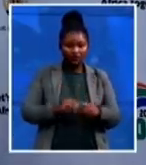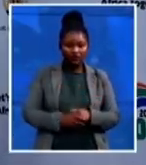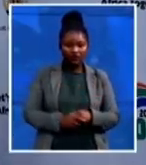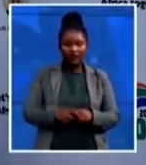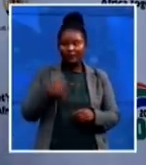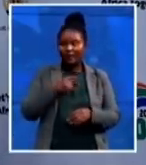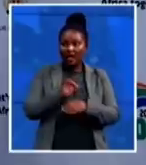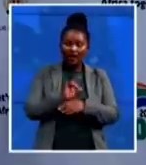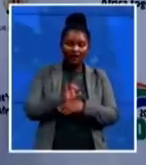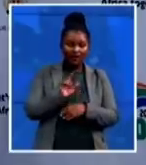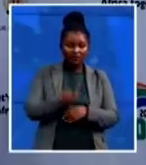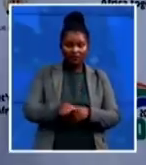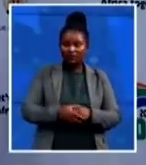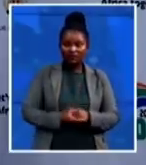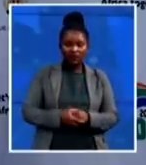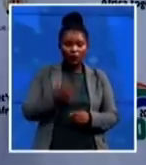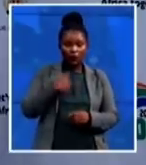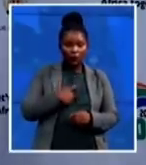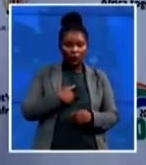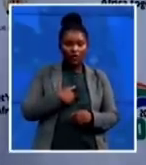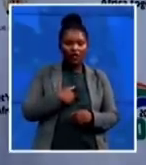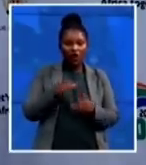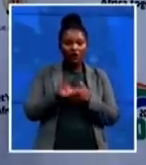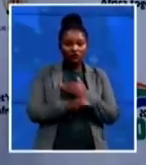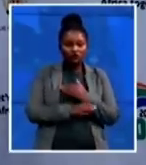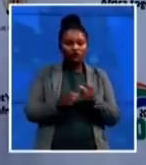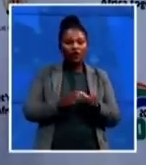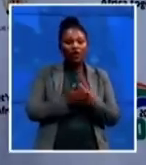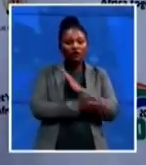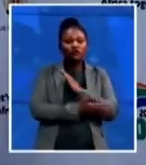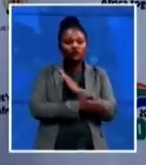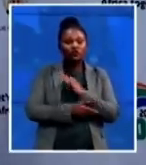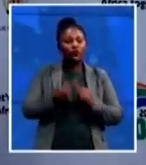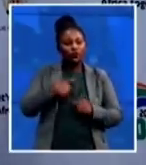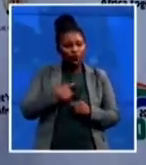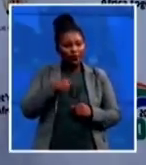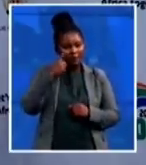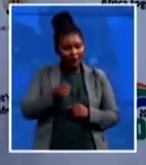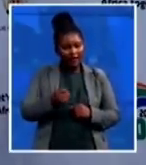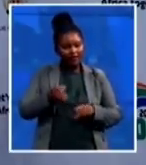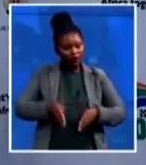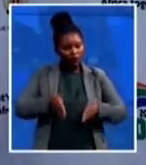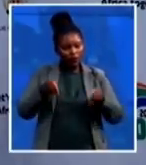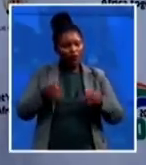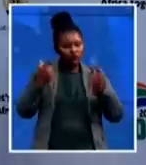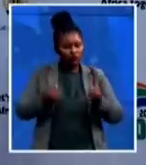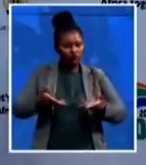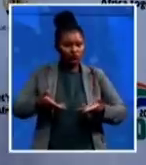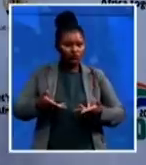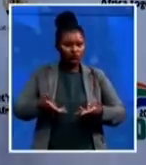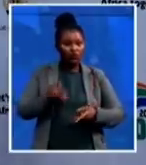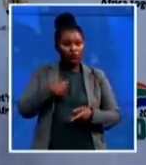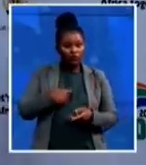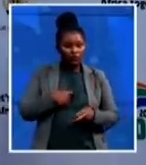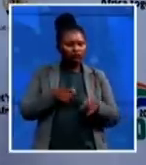constitutional country, we are a single country. We believe that's the way to go. We'll watch development as they occur, but I cannot imagine South